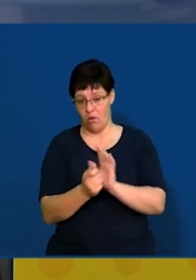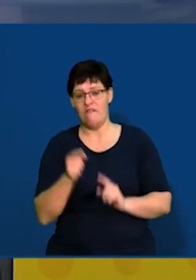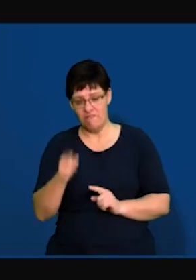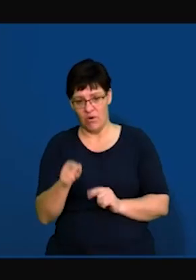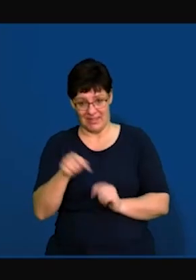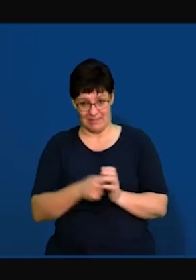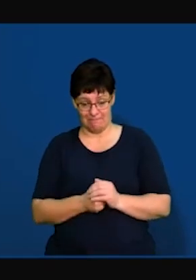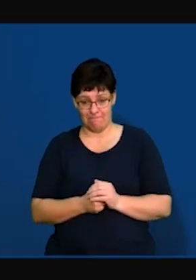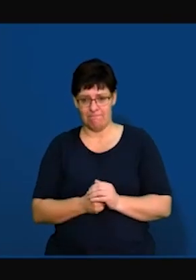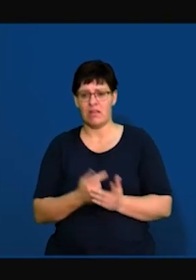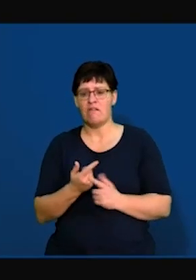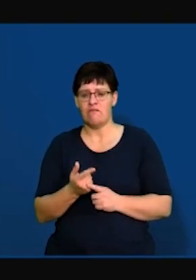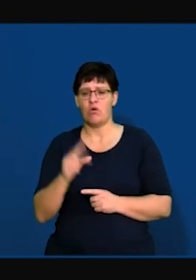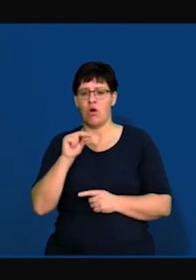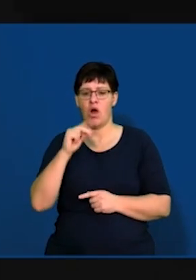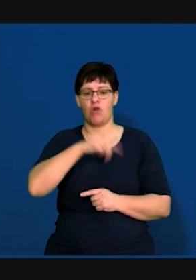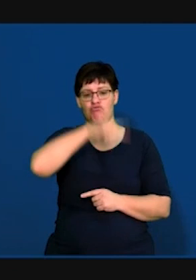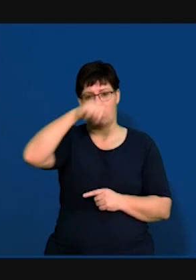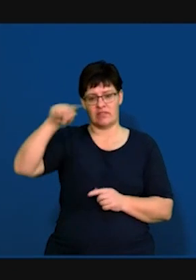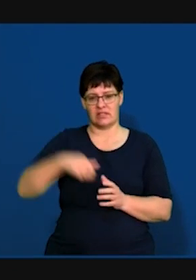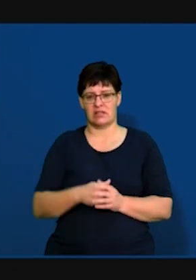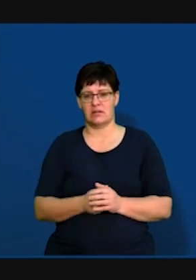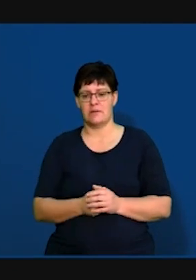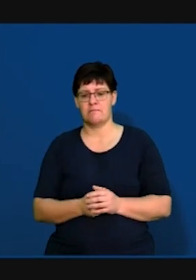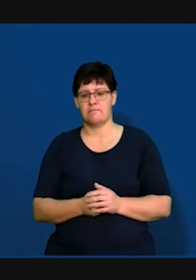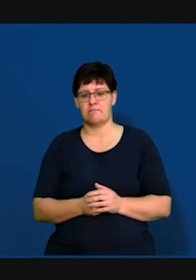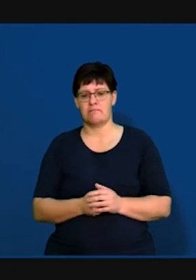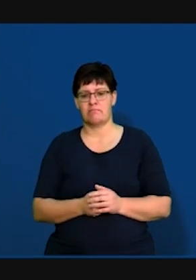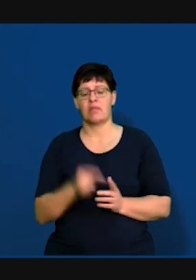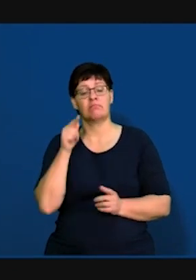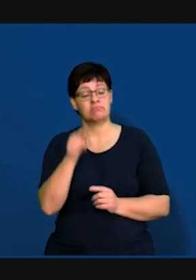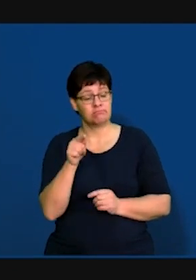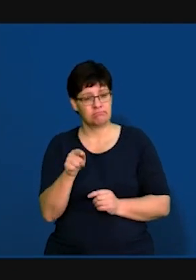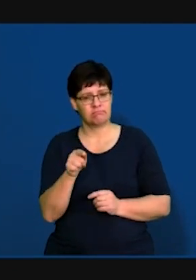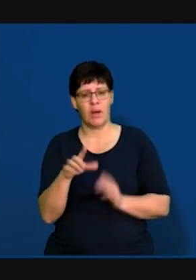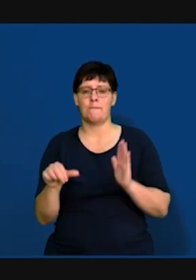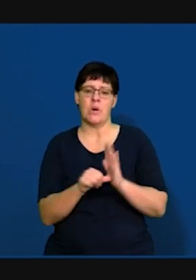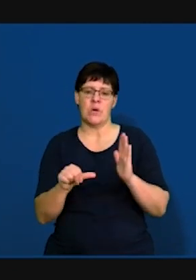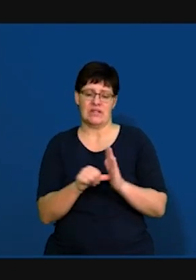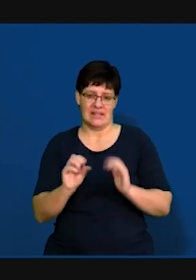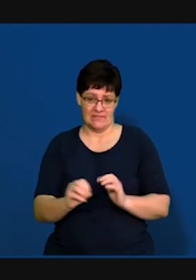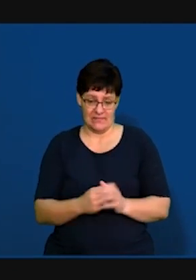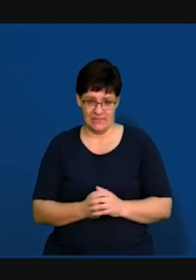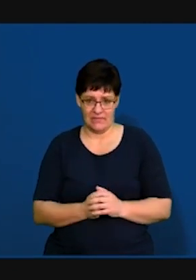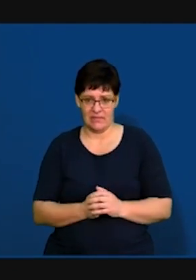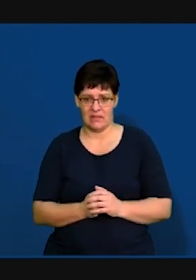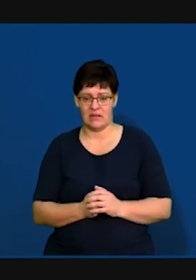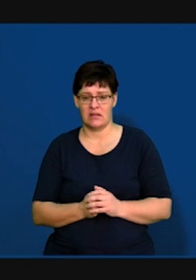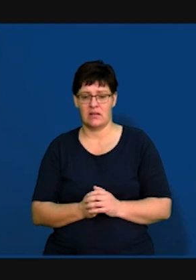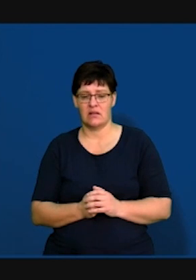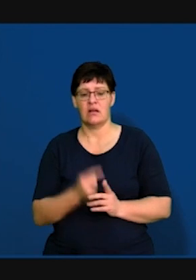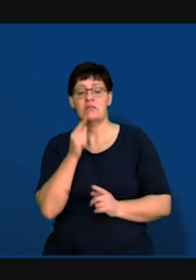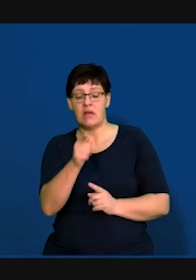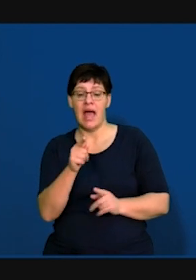Now, speaking of graphs, which is very, very important, okay? The moment the